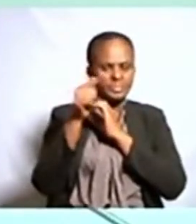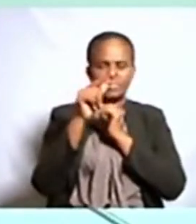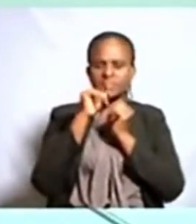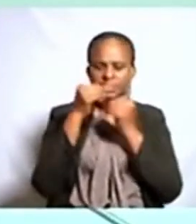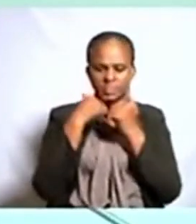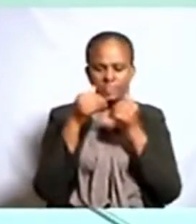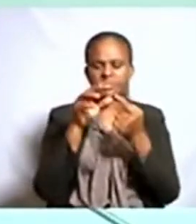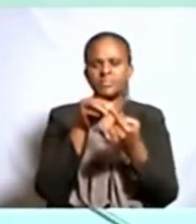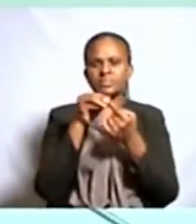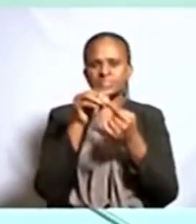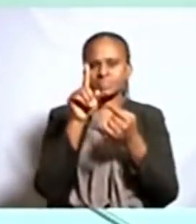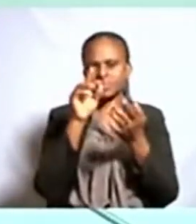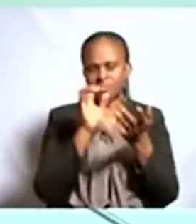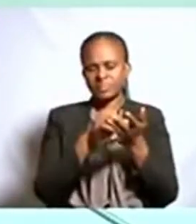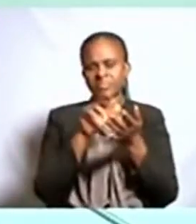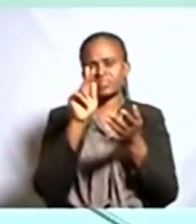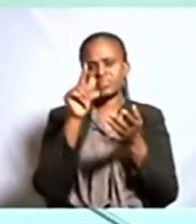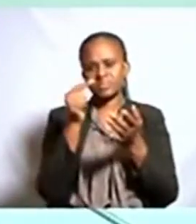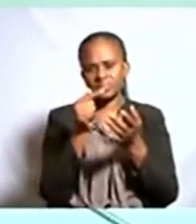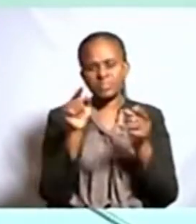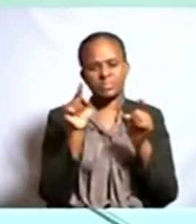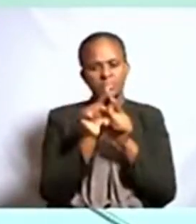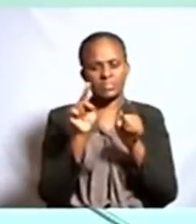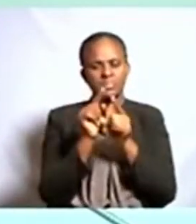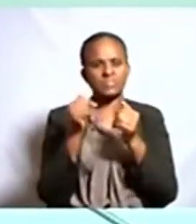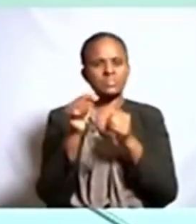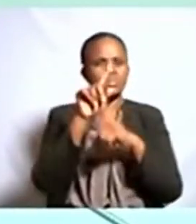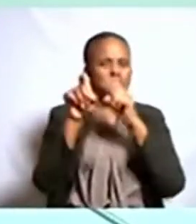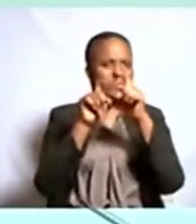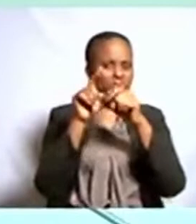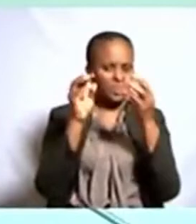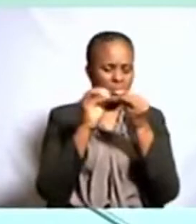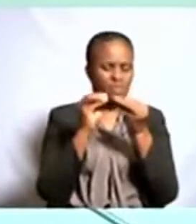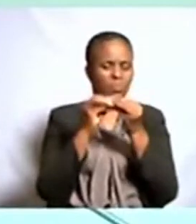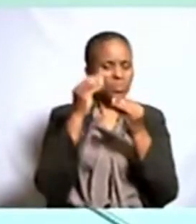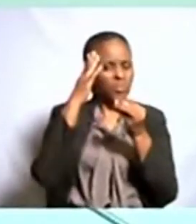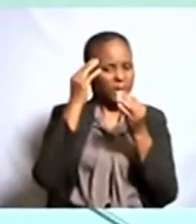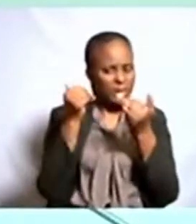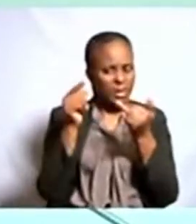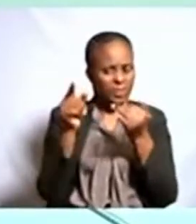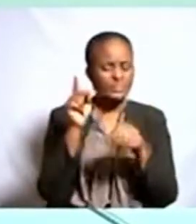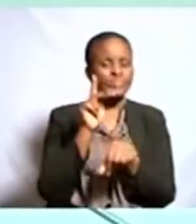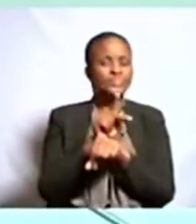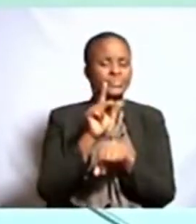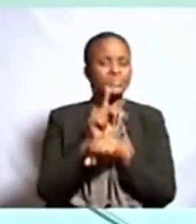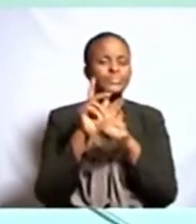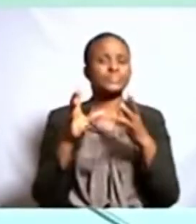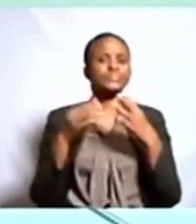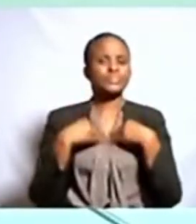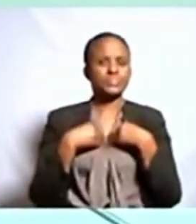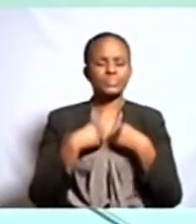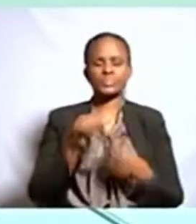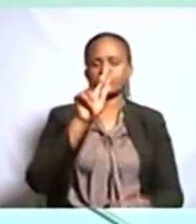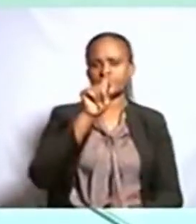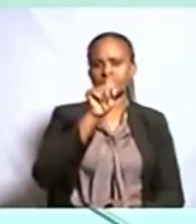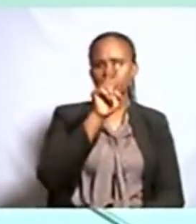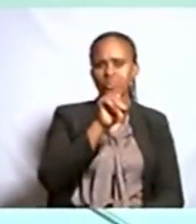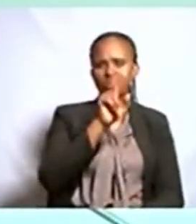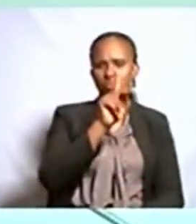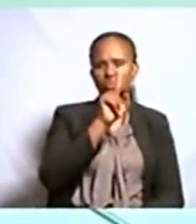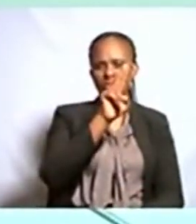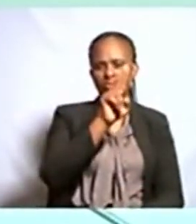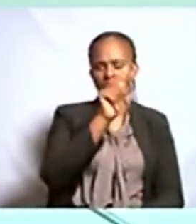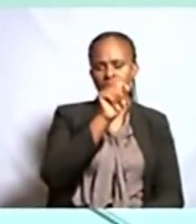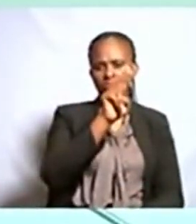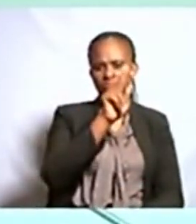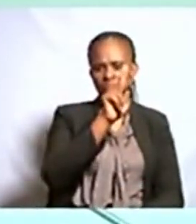specified 1,000 kg. It was therefore questionable why the project accepted the tuk-tuk motor tricycle